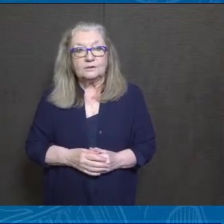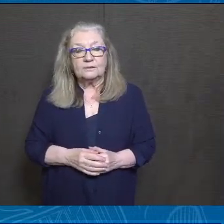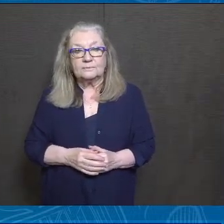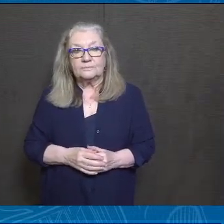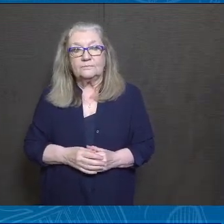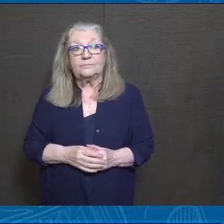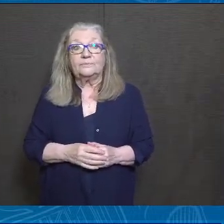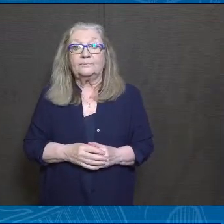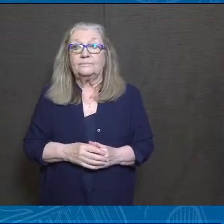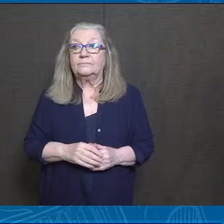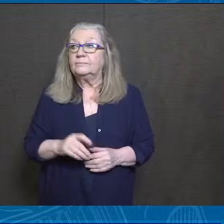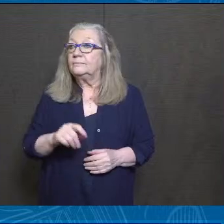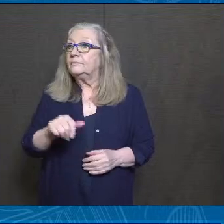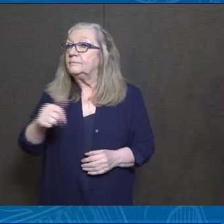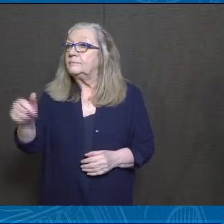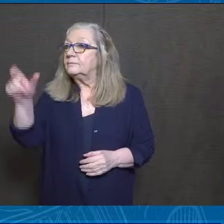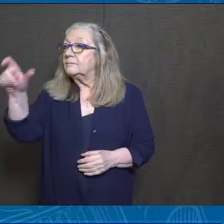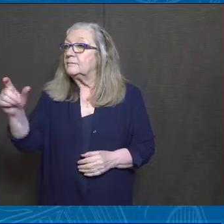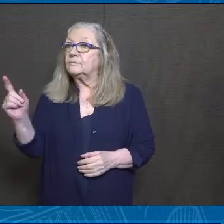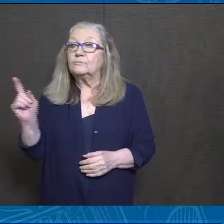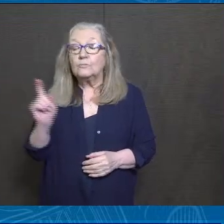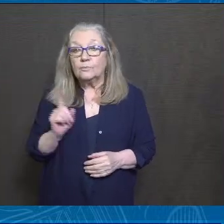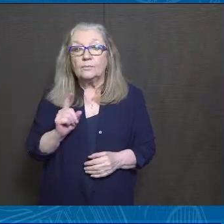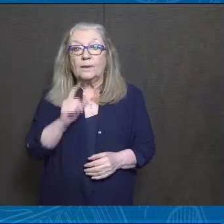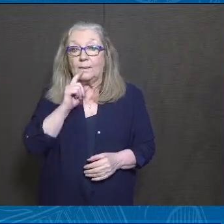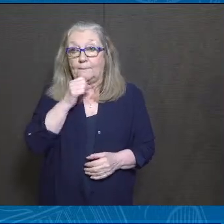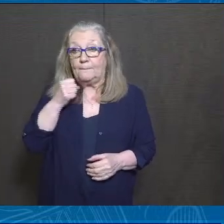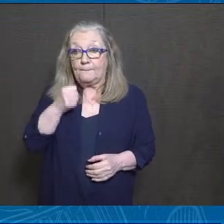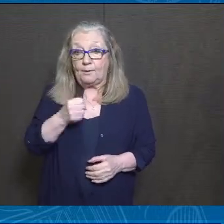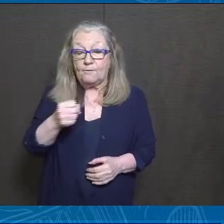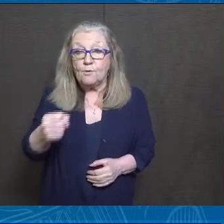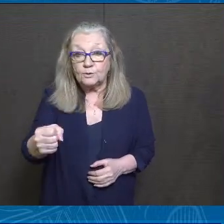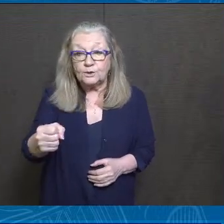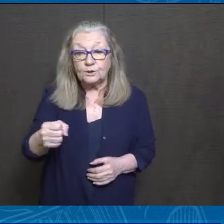Our next participant, microphone's coming.